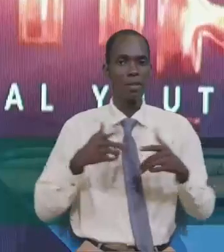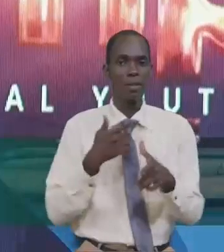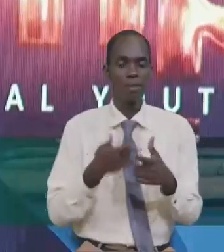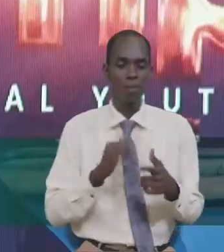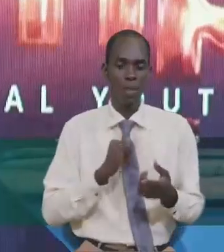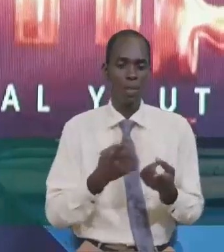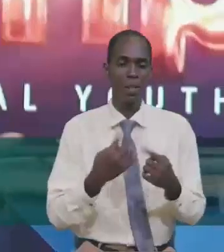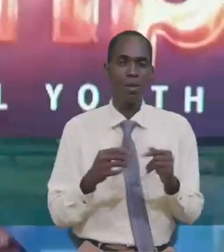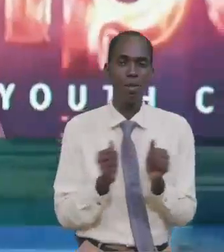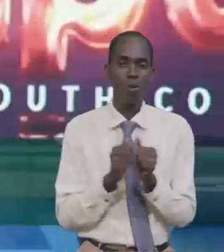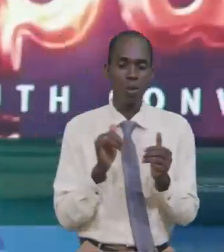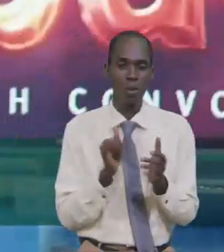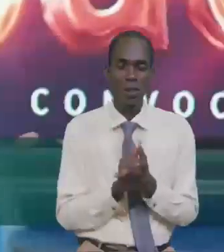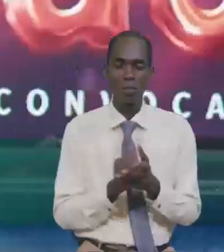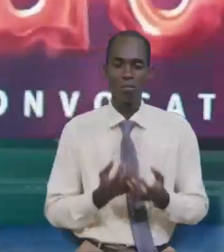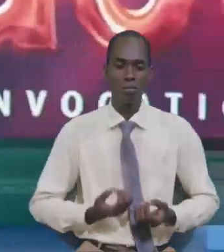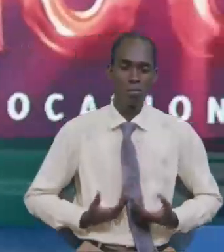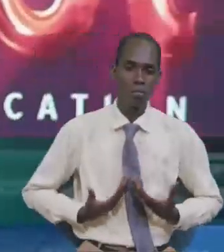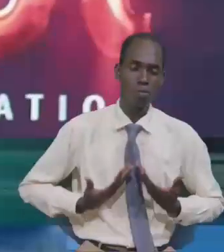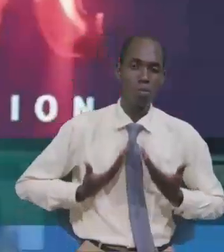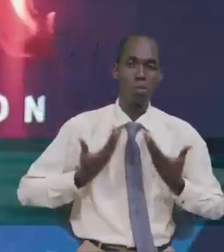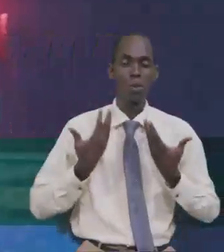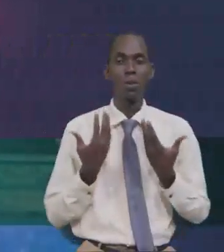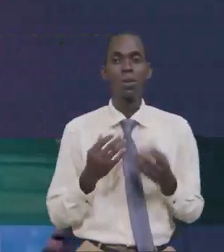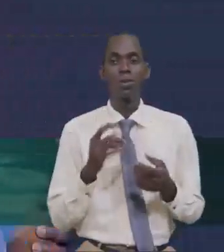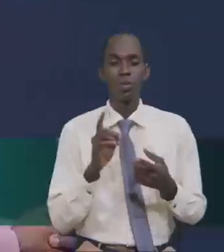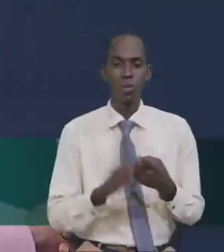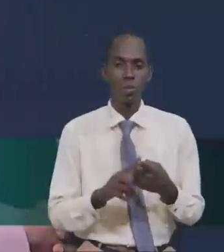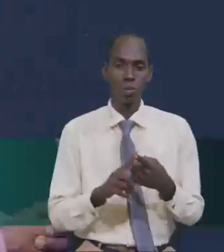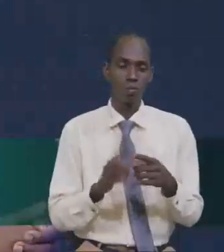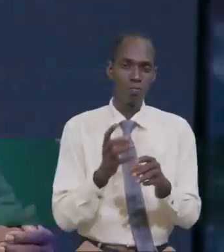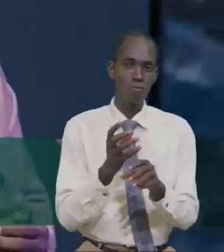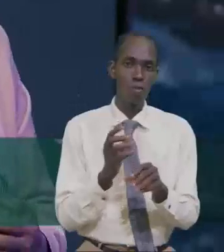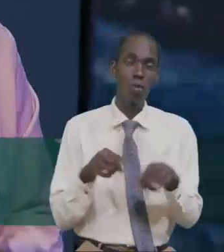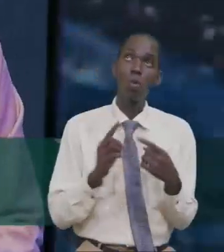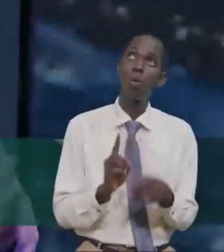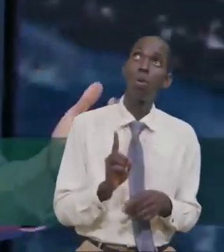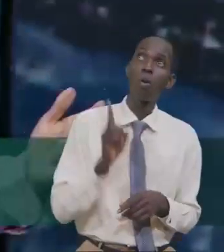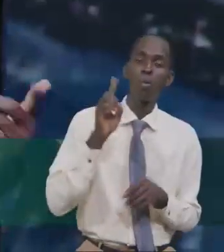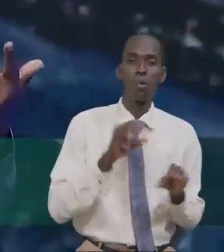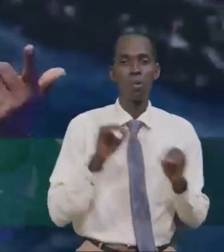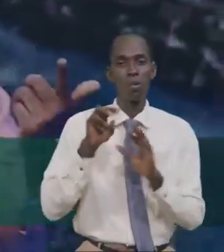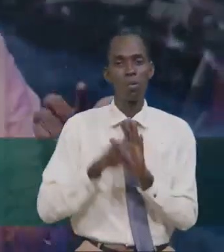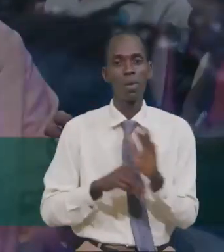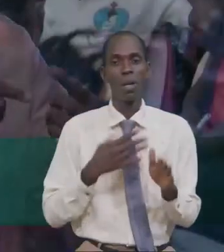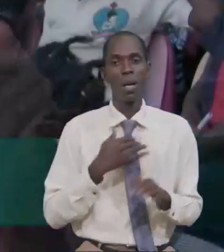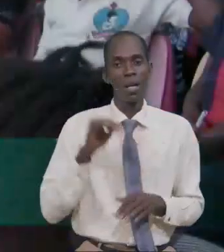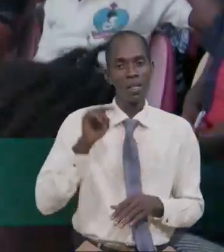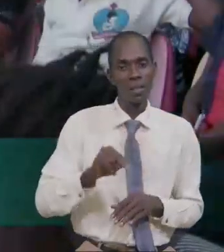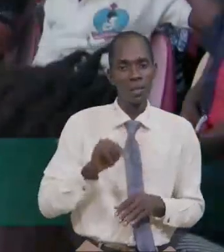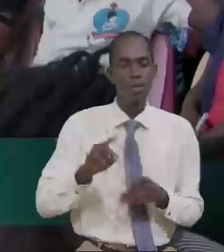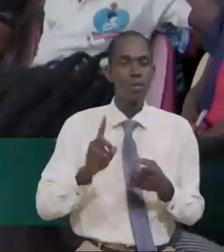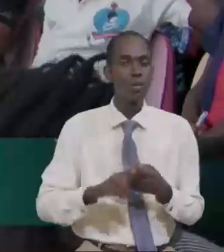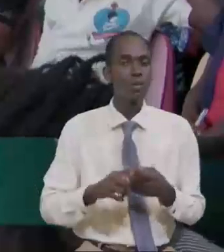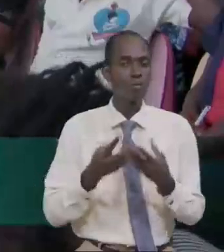movement. I needed to mend all the things of the past. Was I lazy in the past? Yes, I